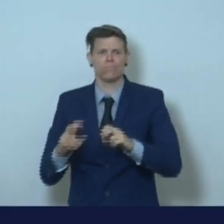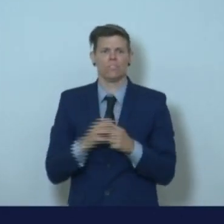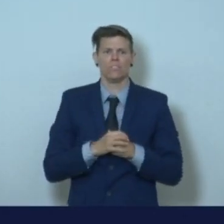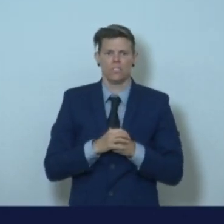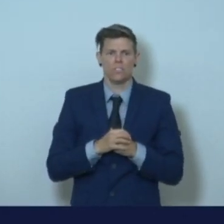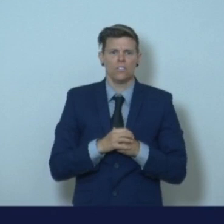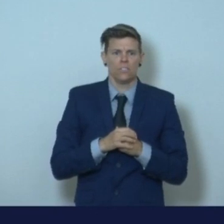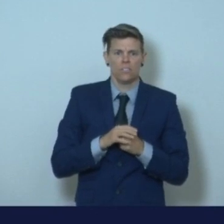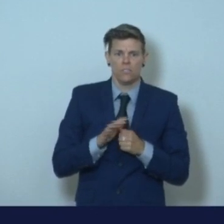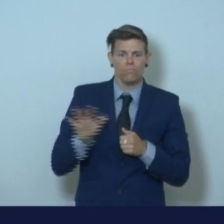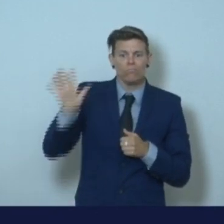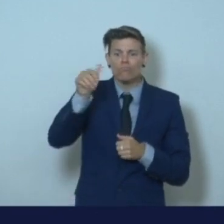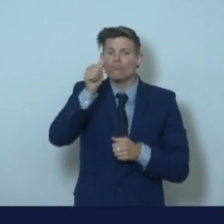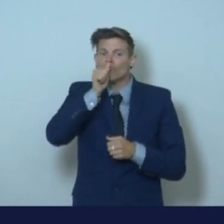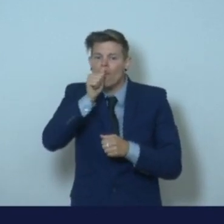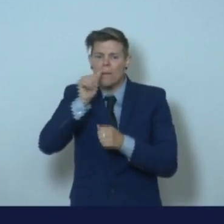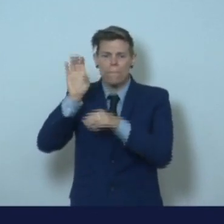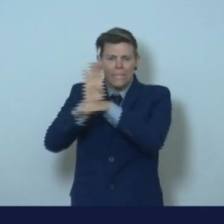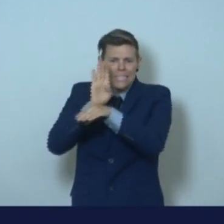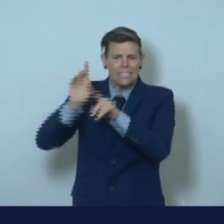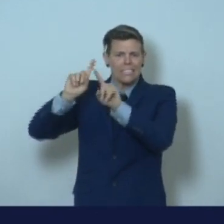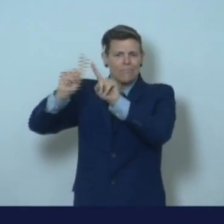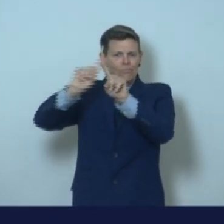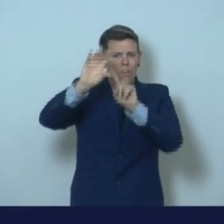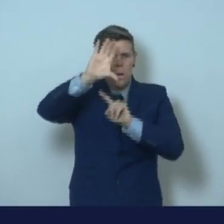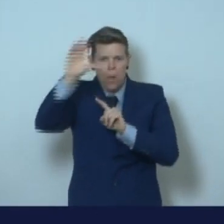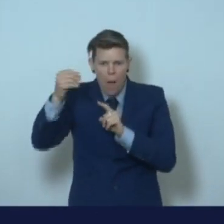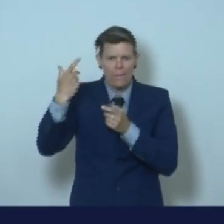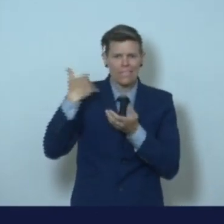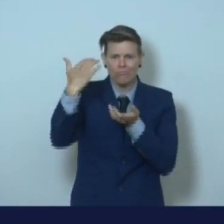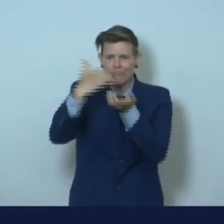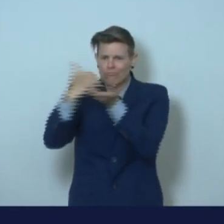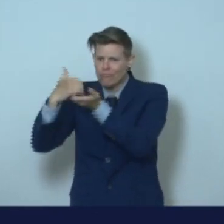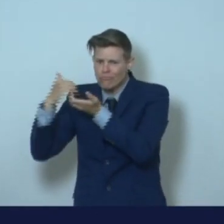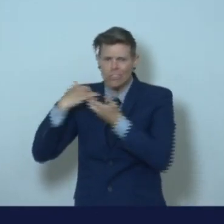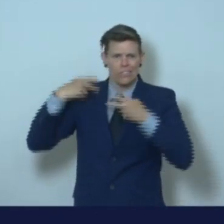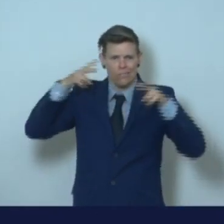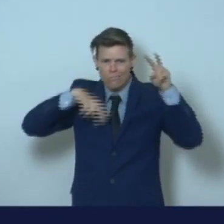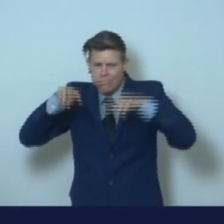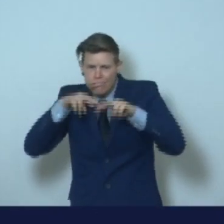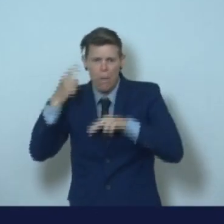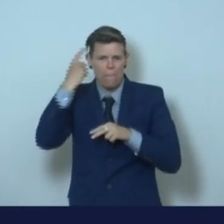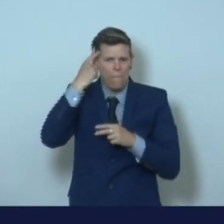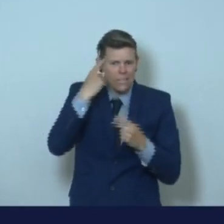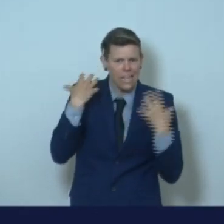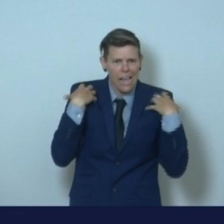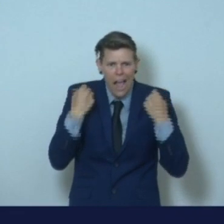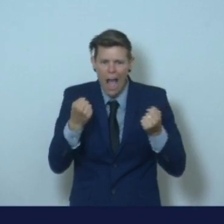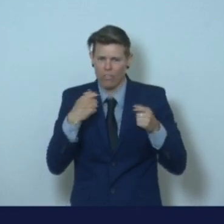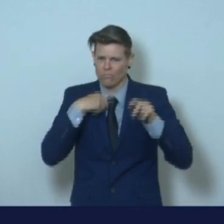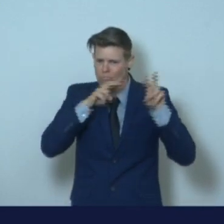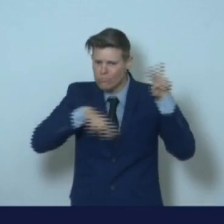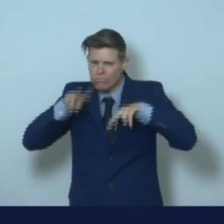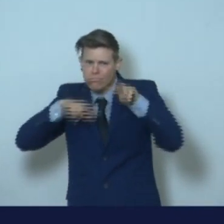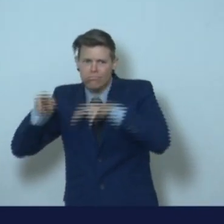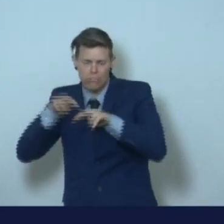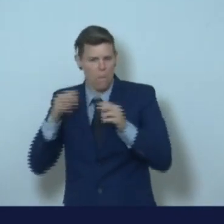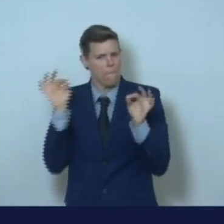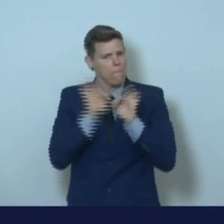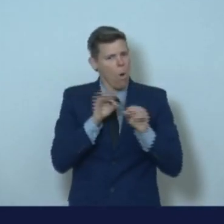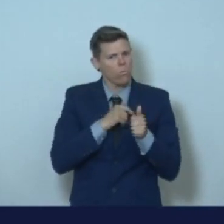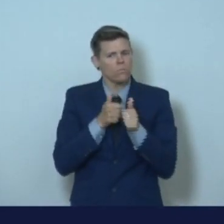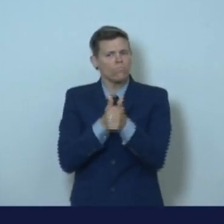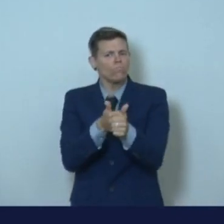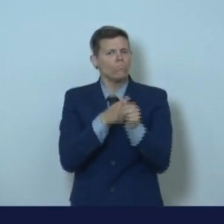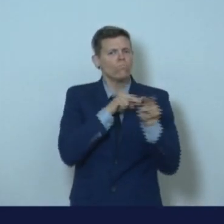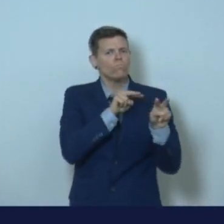private sector who's a first responder and everyone in government. And the reason that's important to me is to sort of look at how the days